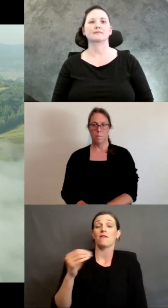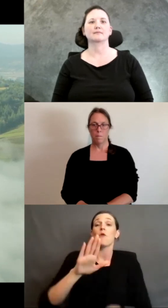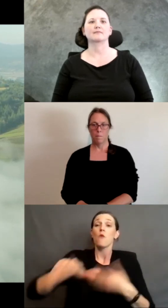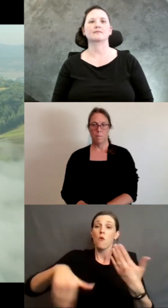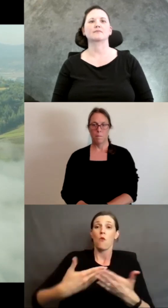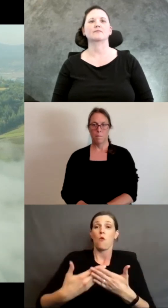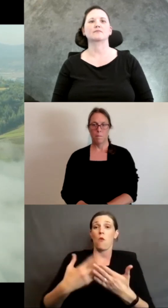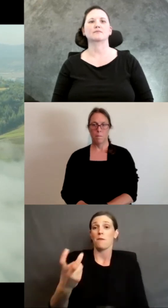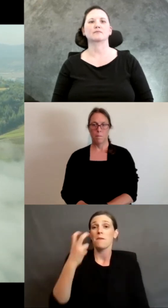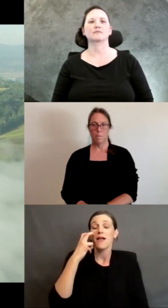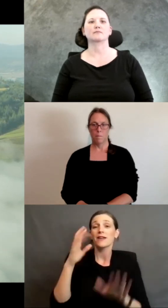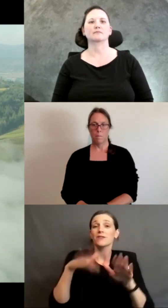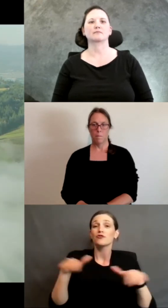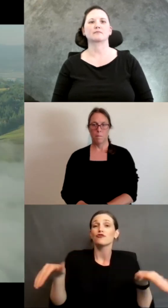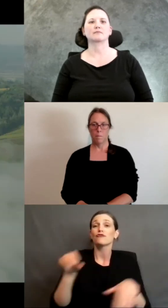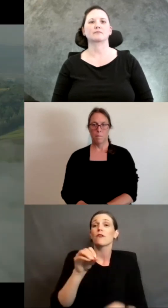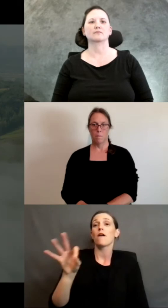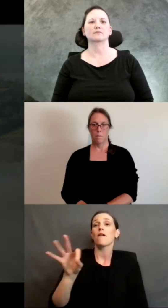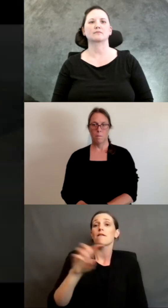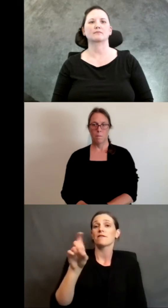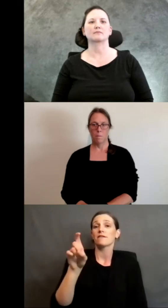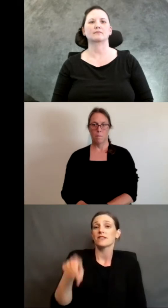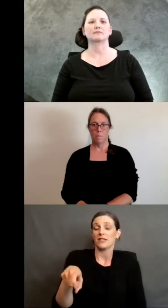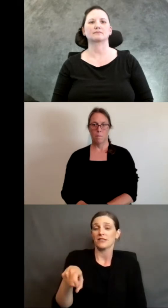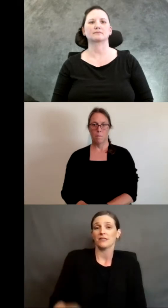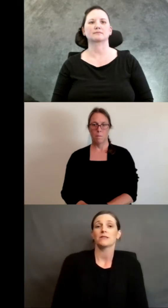children of Texas.